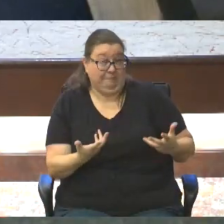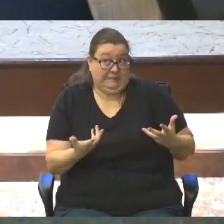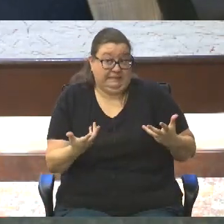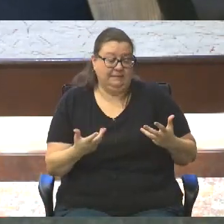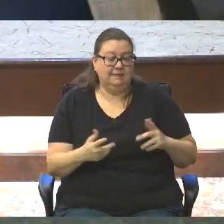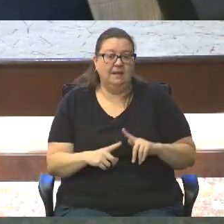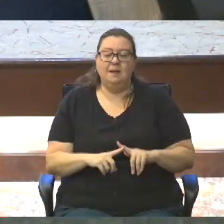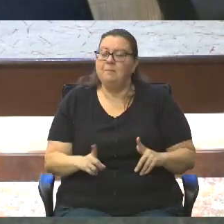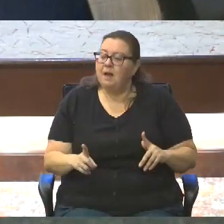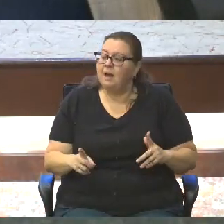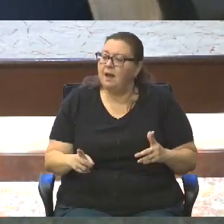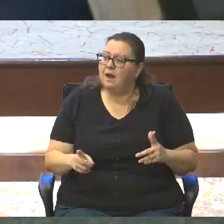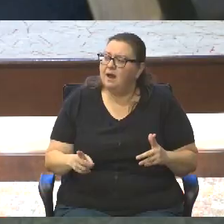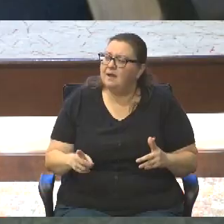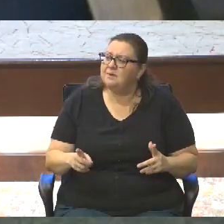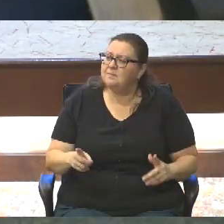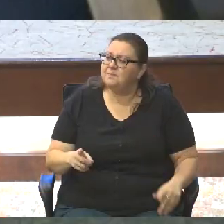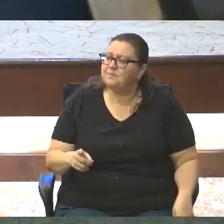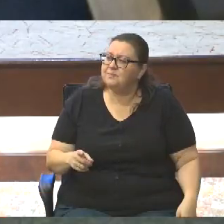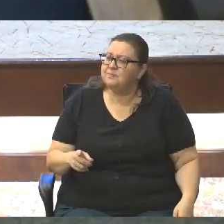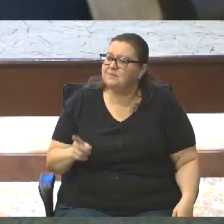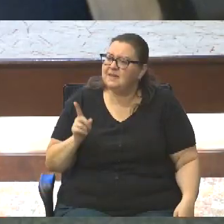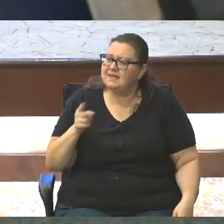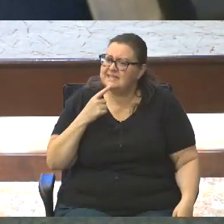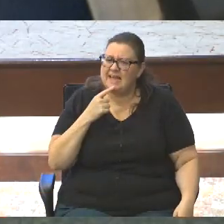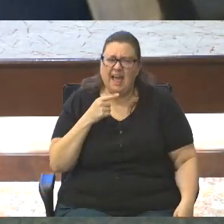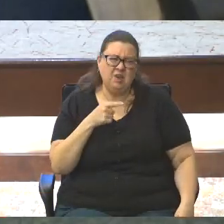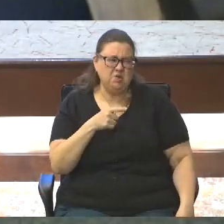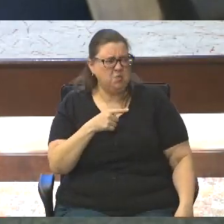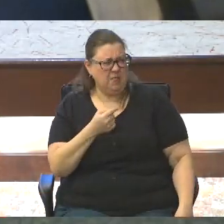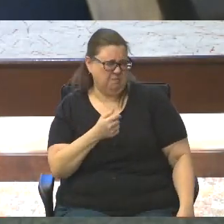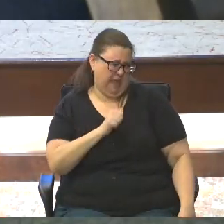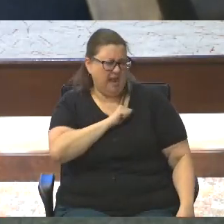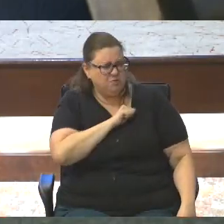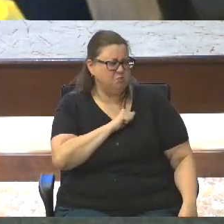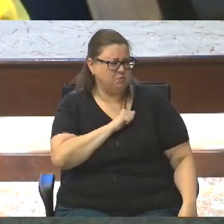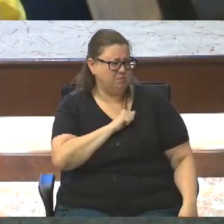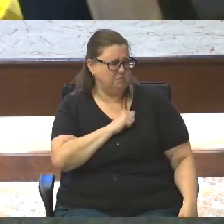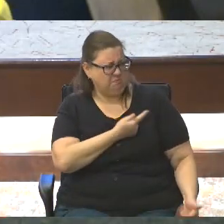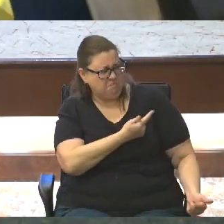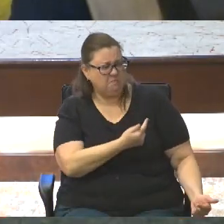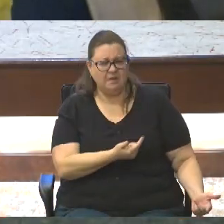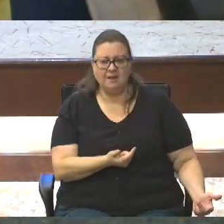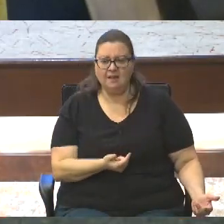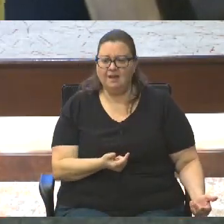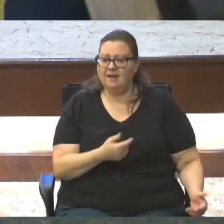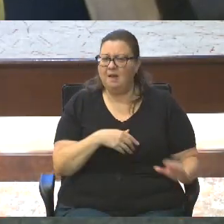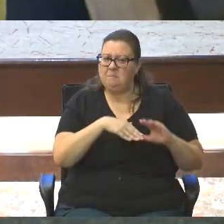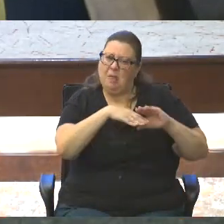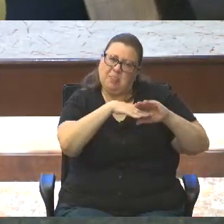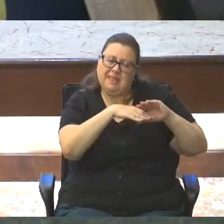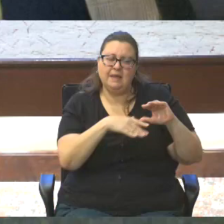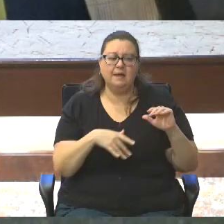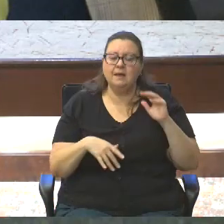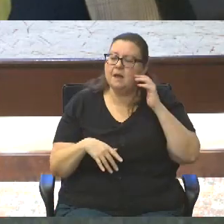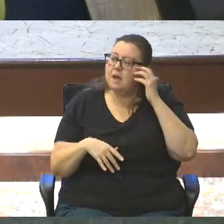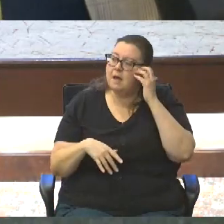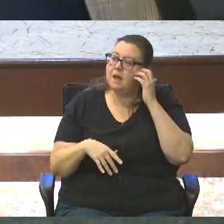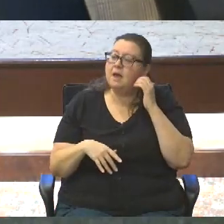and says, you have a mouthy city council member, because I did have my Waco City